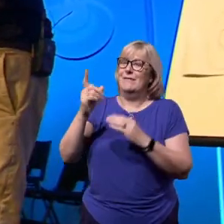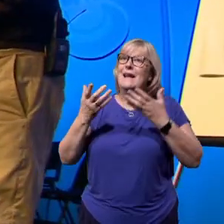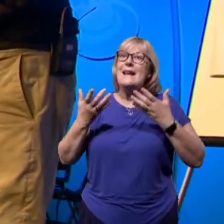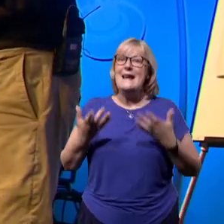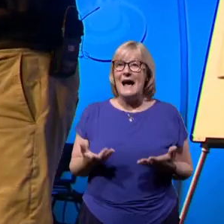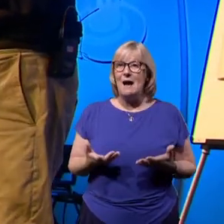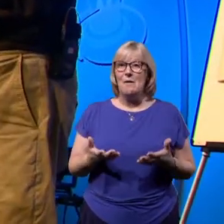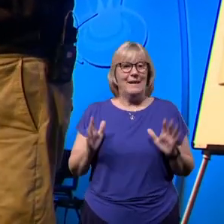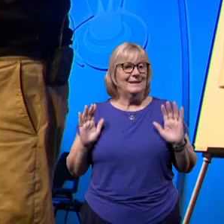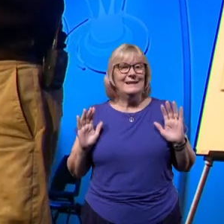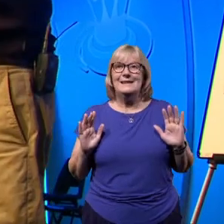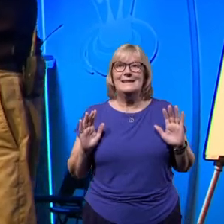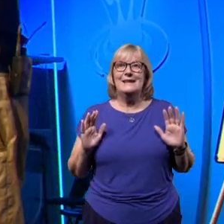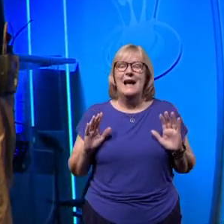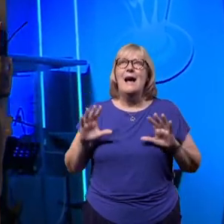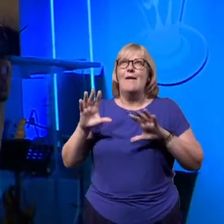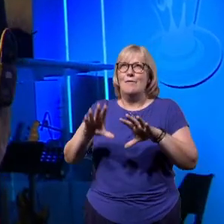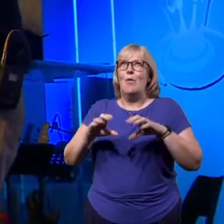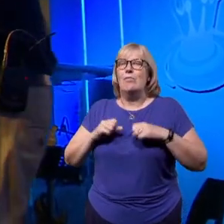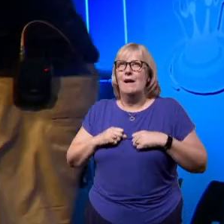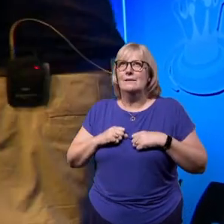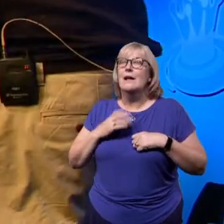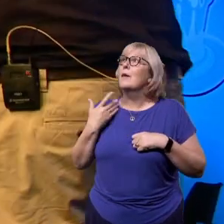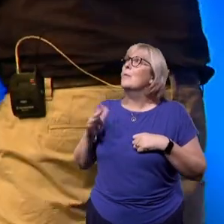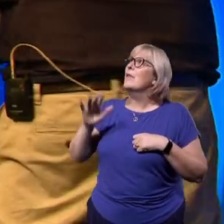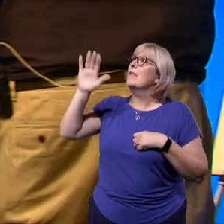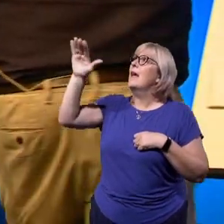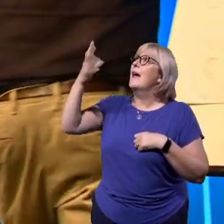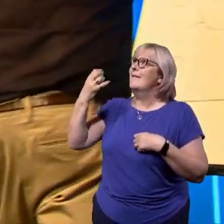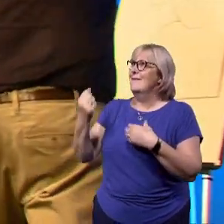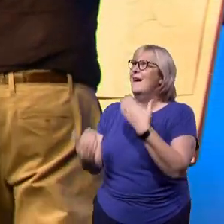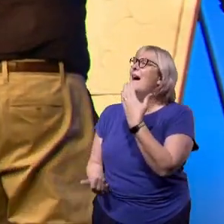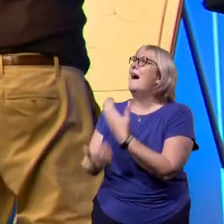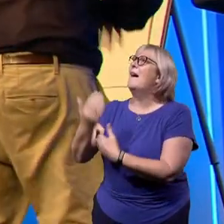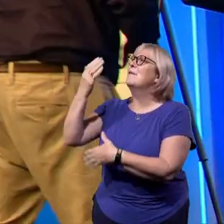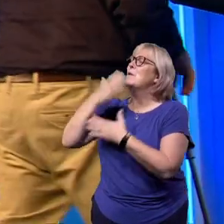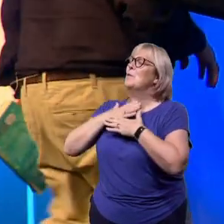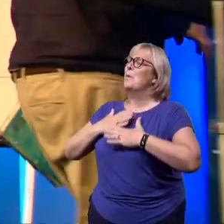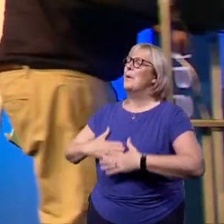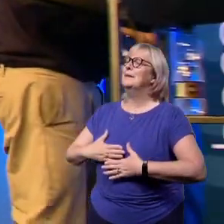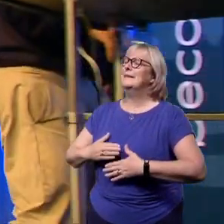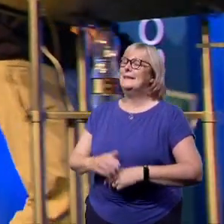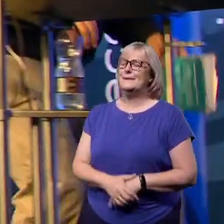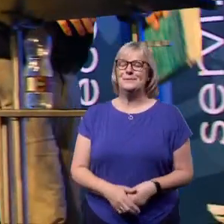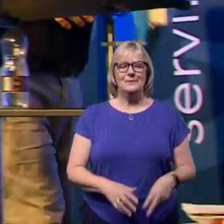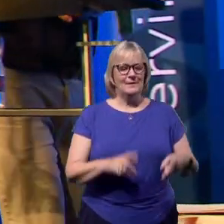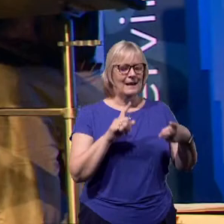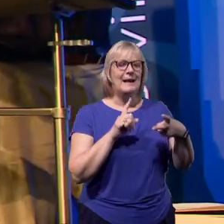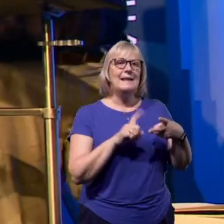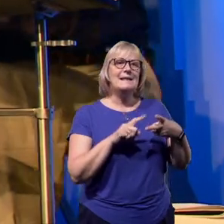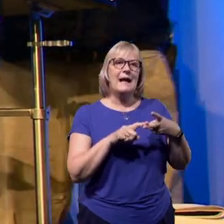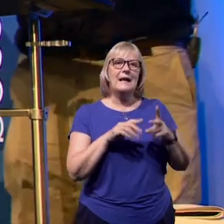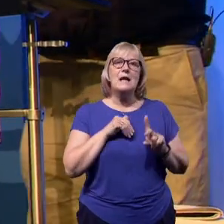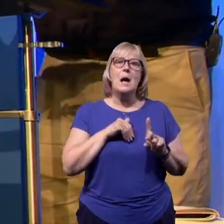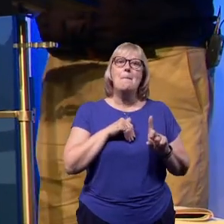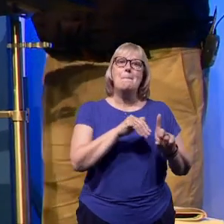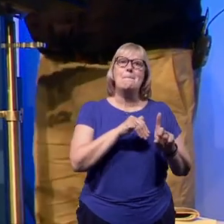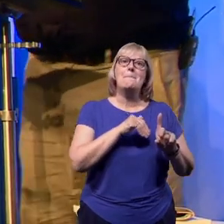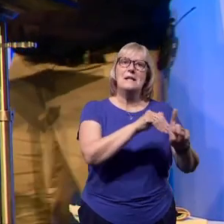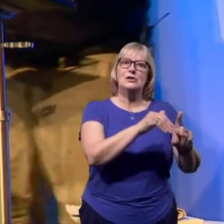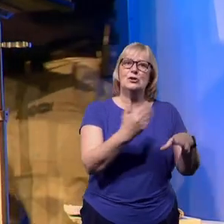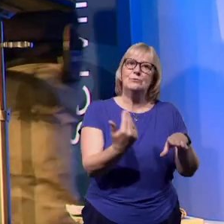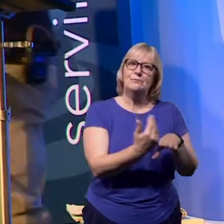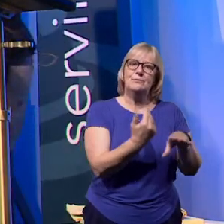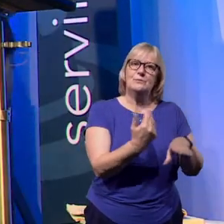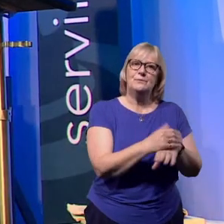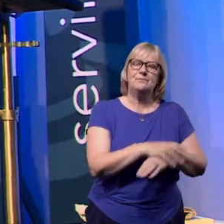new body. But we hold on. Secondly, mission. I've got to get the mission of God. So I've